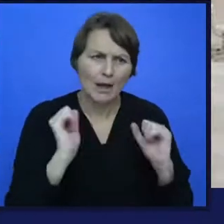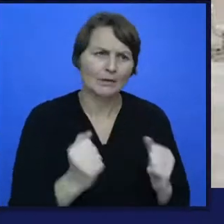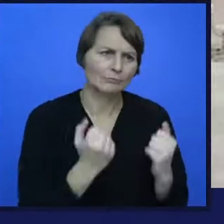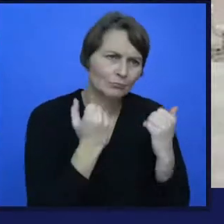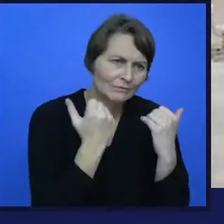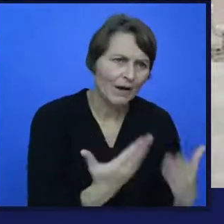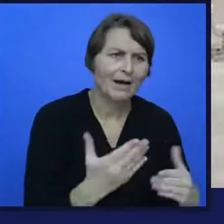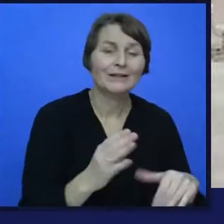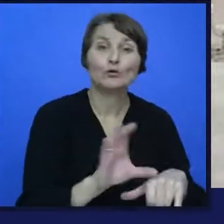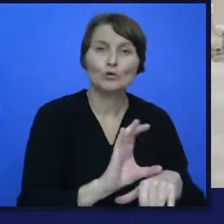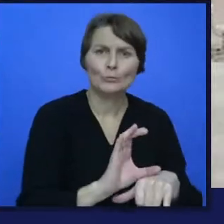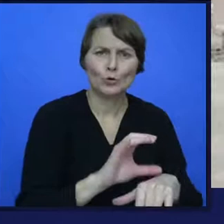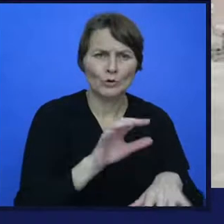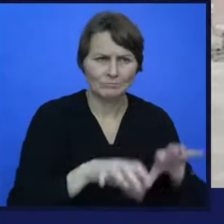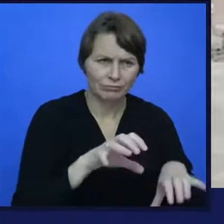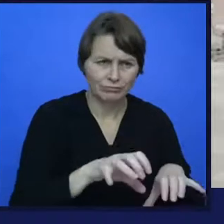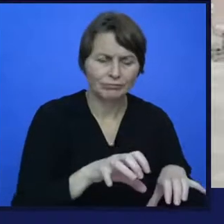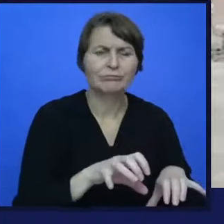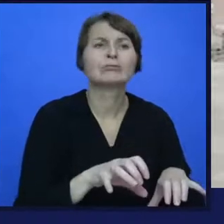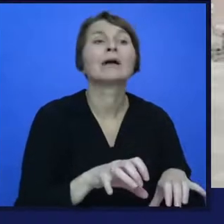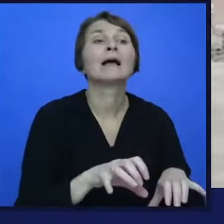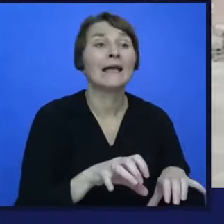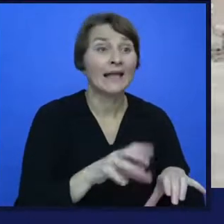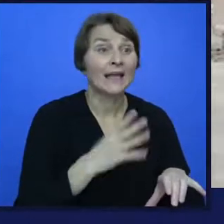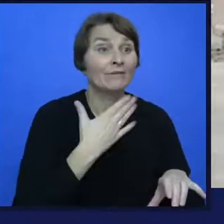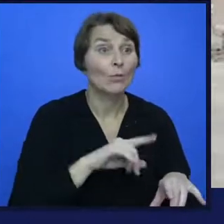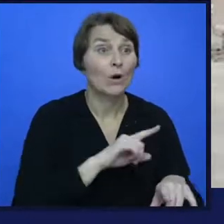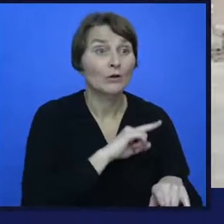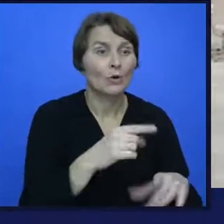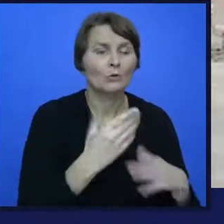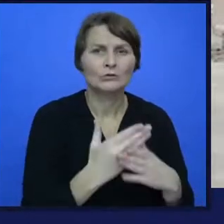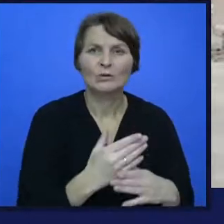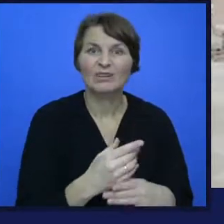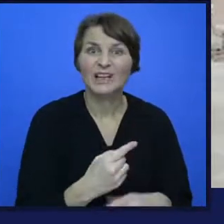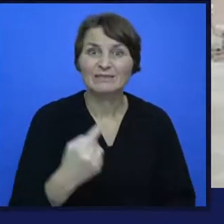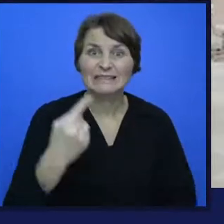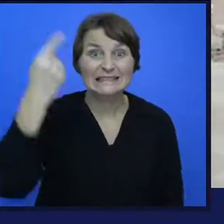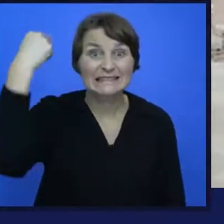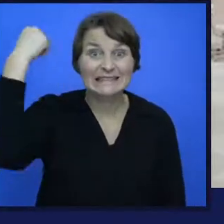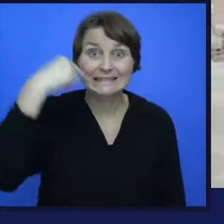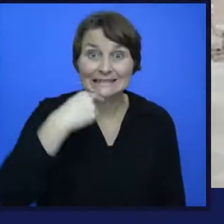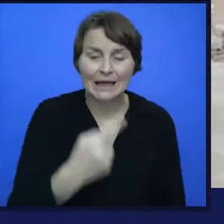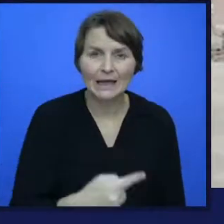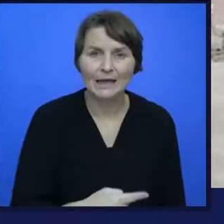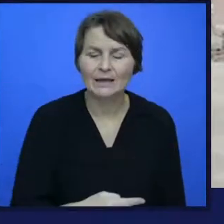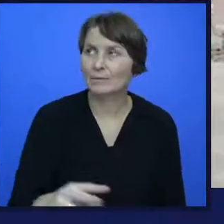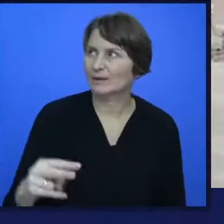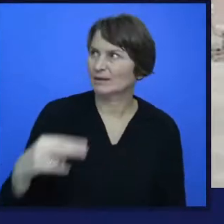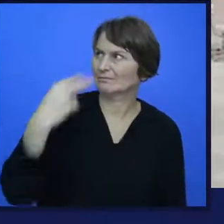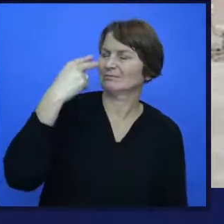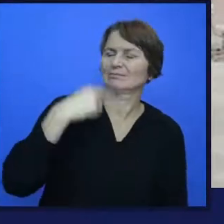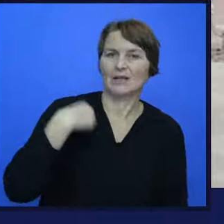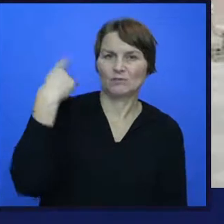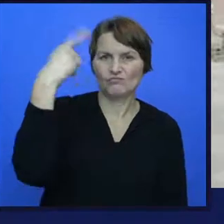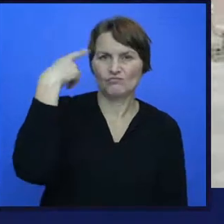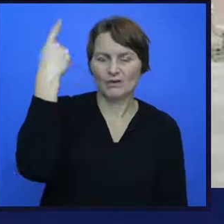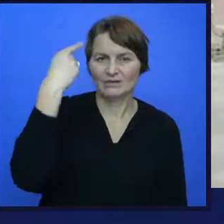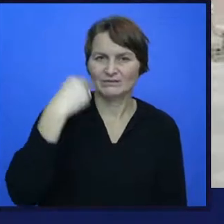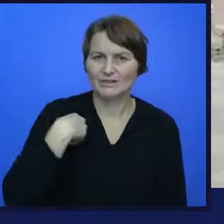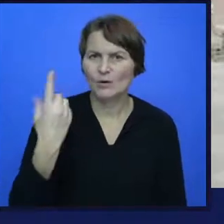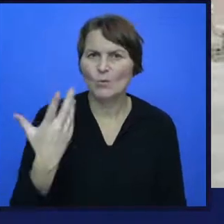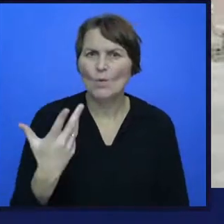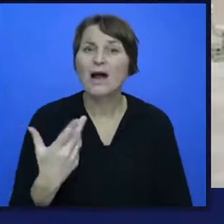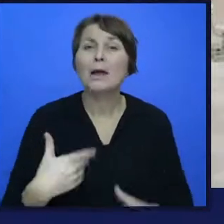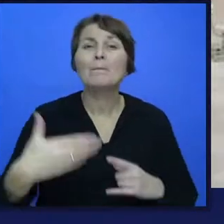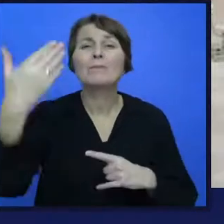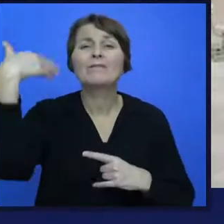school one day, they would have thought you were mad, because, you know, computers were powerful computers were the size of rooms,